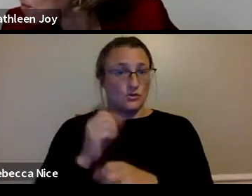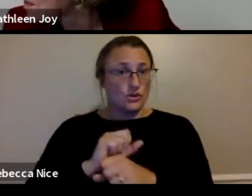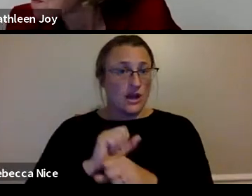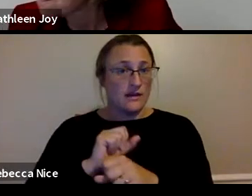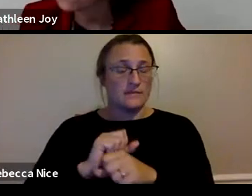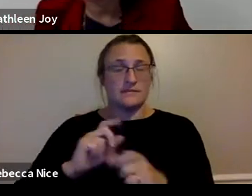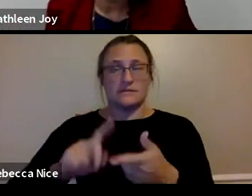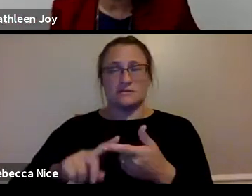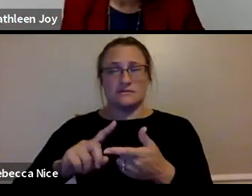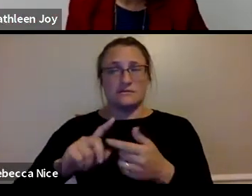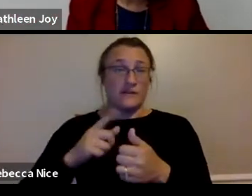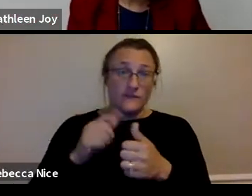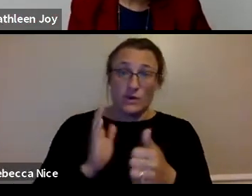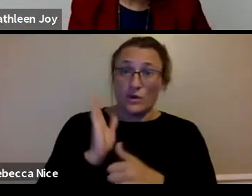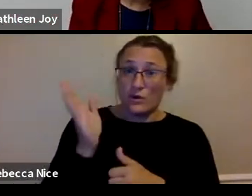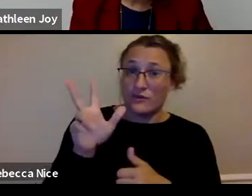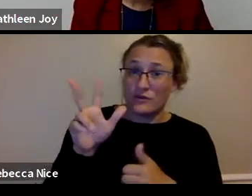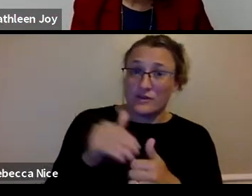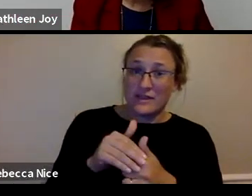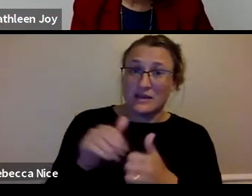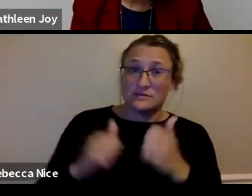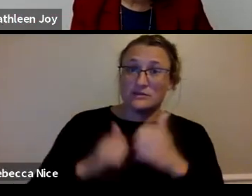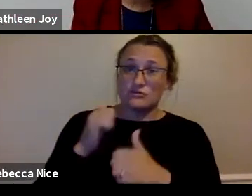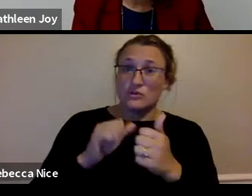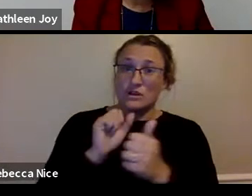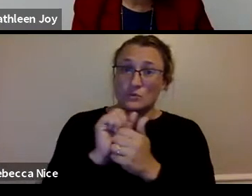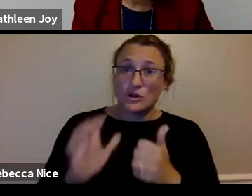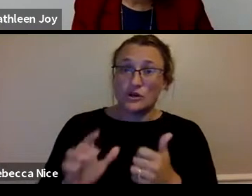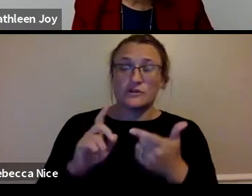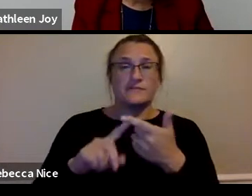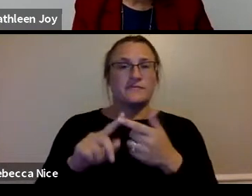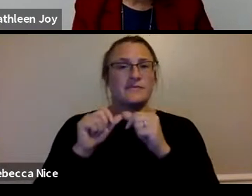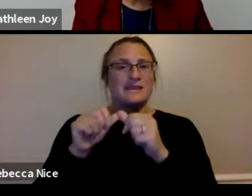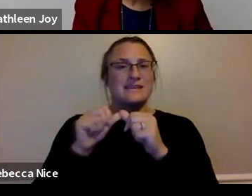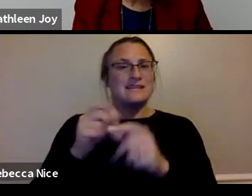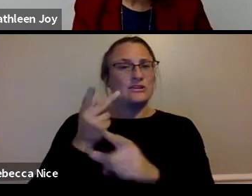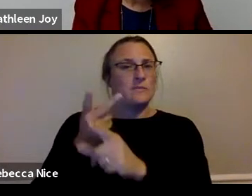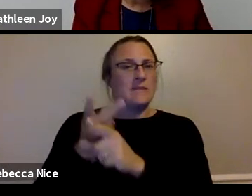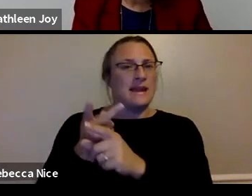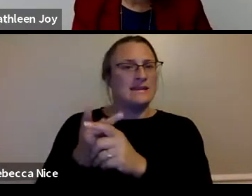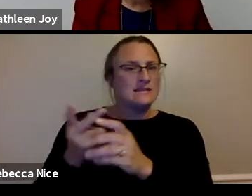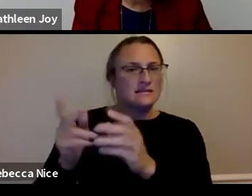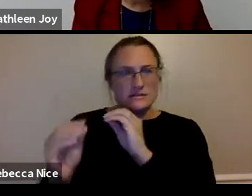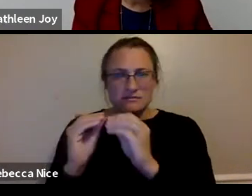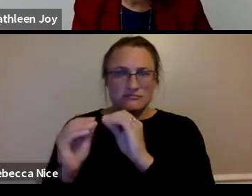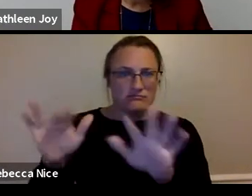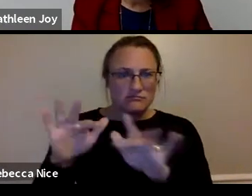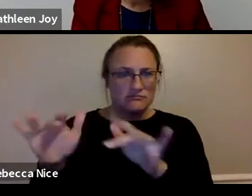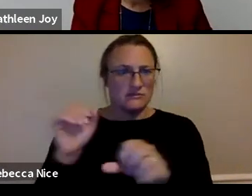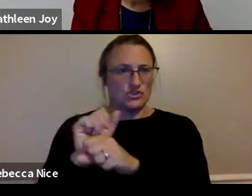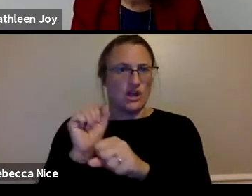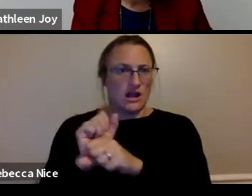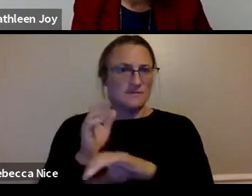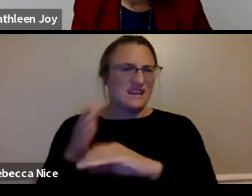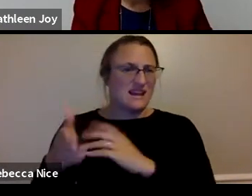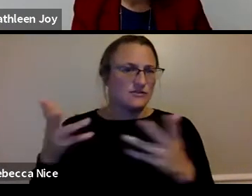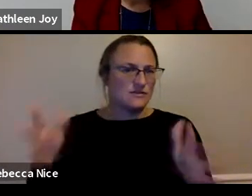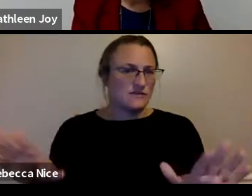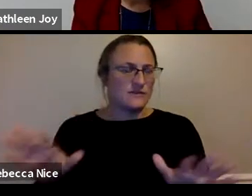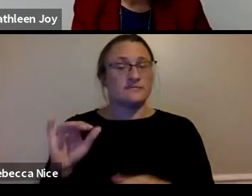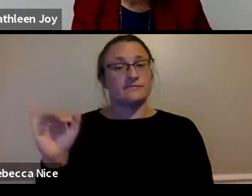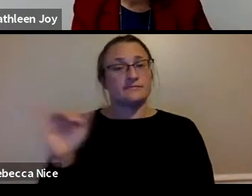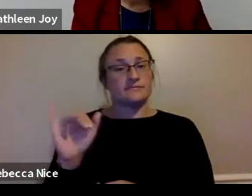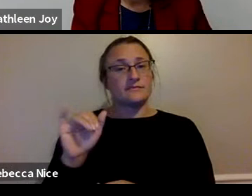3,000 construction workers and also continued maintenance jobs once it's completed. Also, we believe that the air